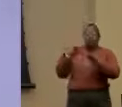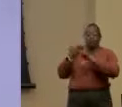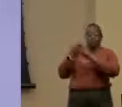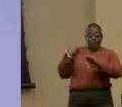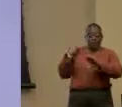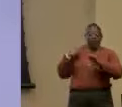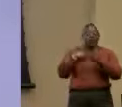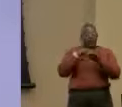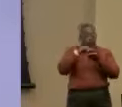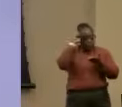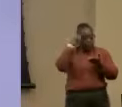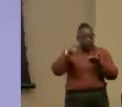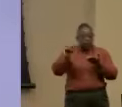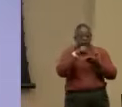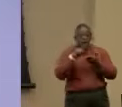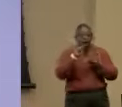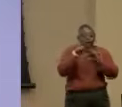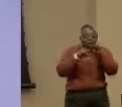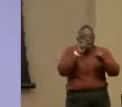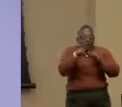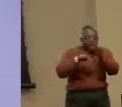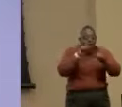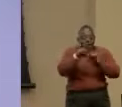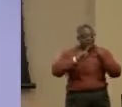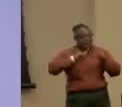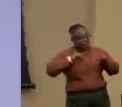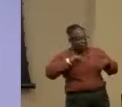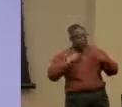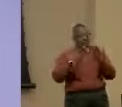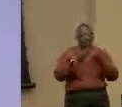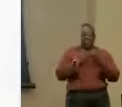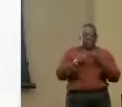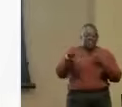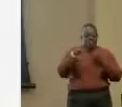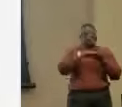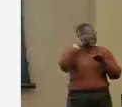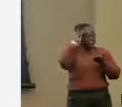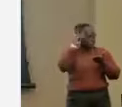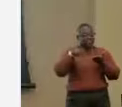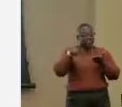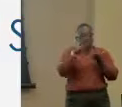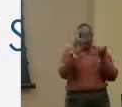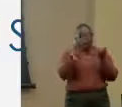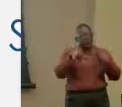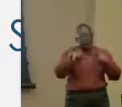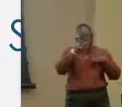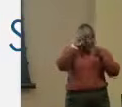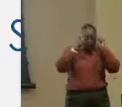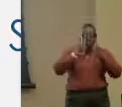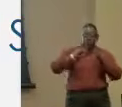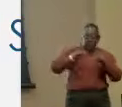engagements, that's what people like to do the most is ask me questions.